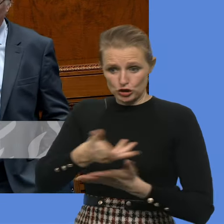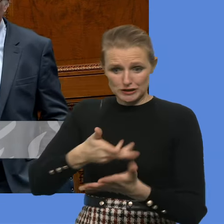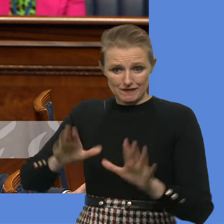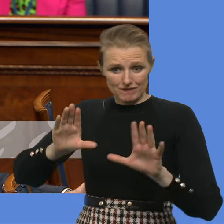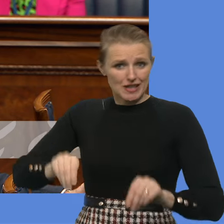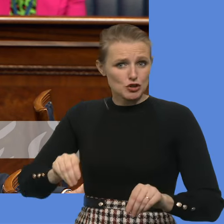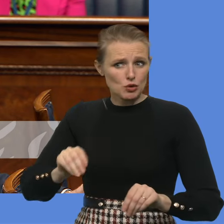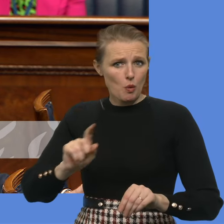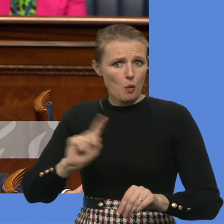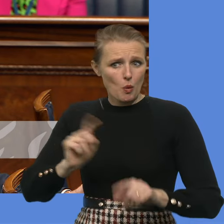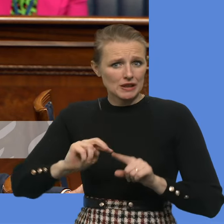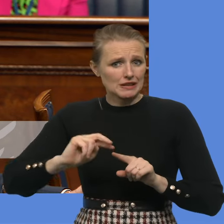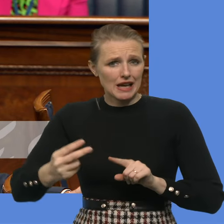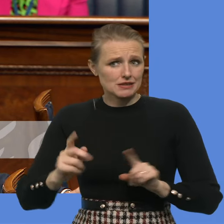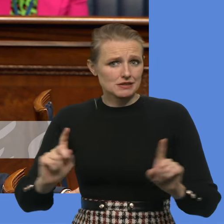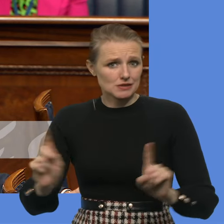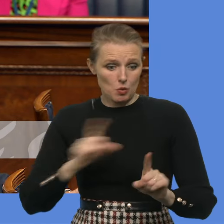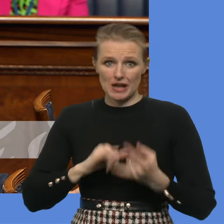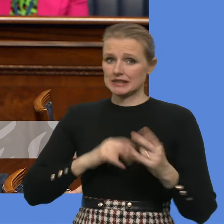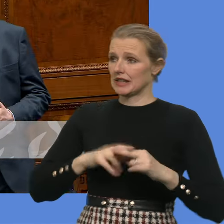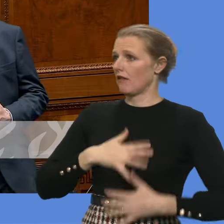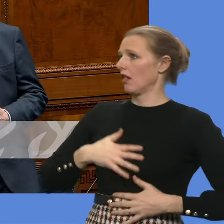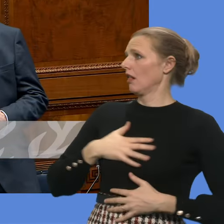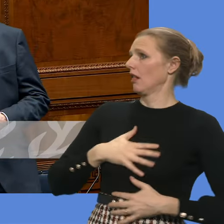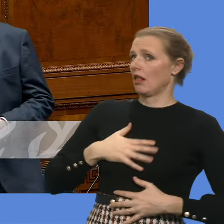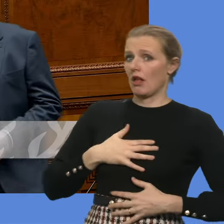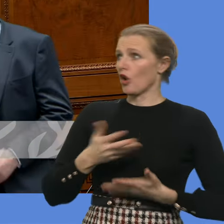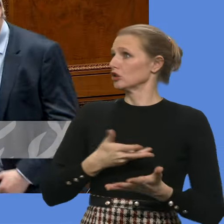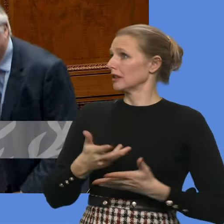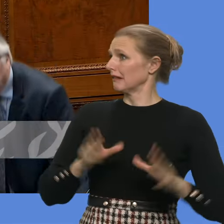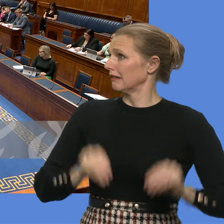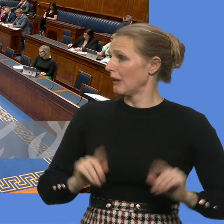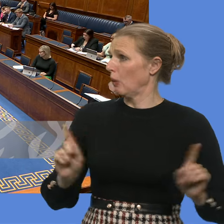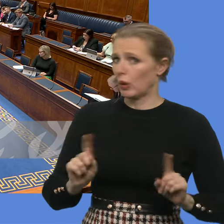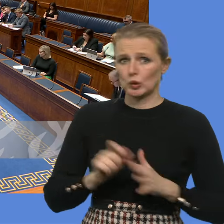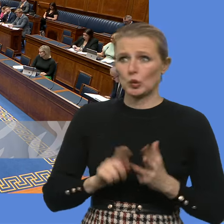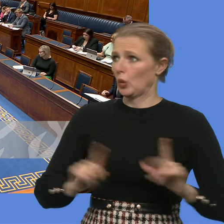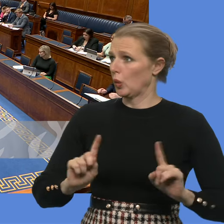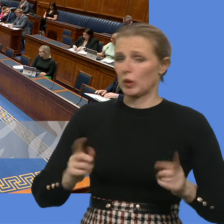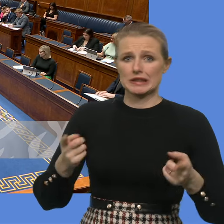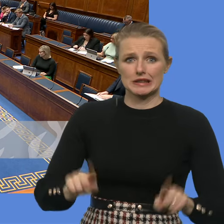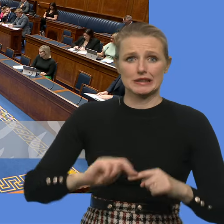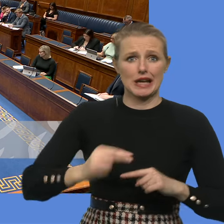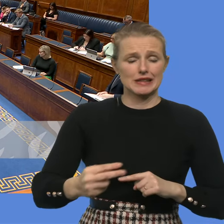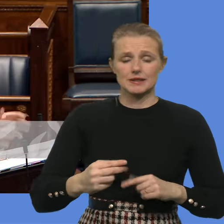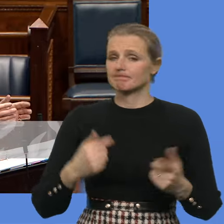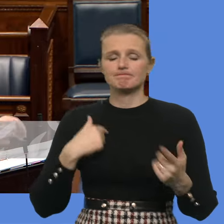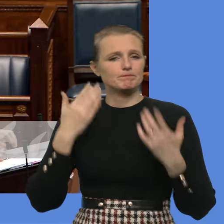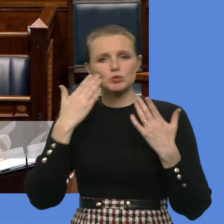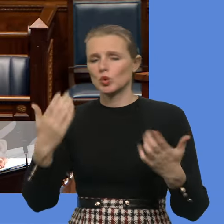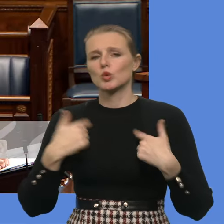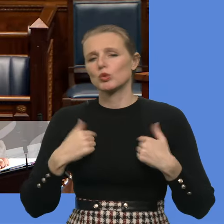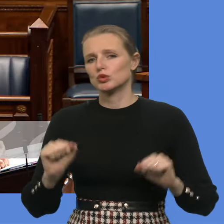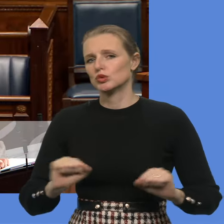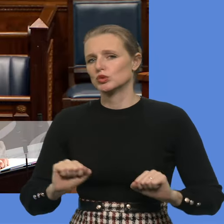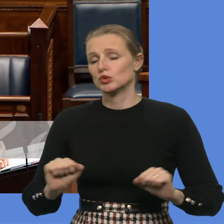that's one of the big uncertainties for the staff. What will happen after the current consultation? Minister. No, I don't as yet. As I